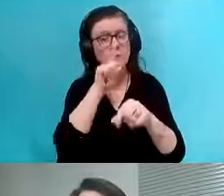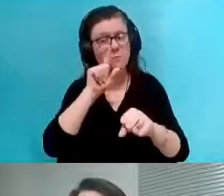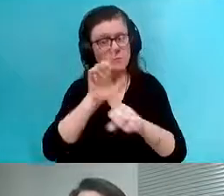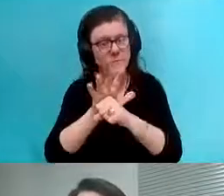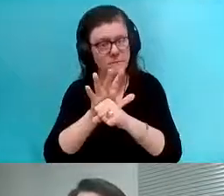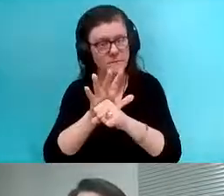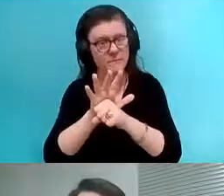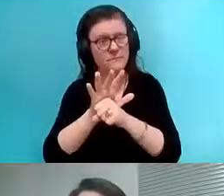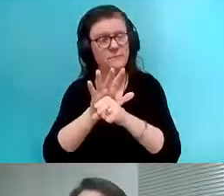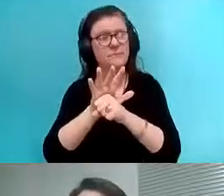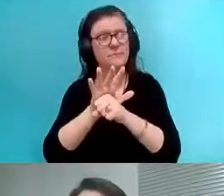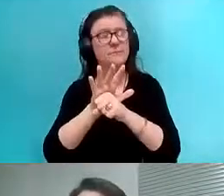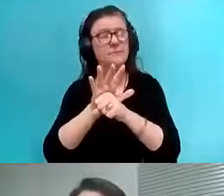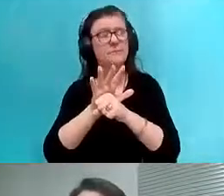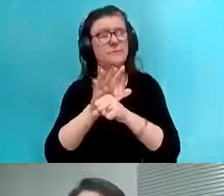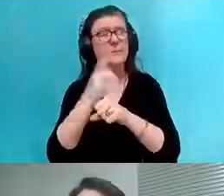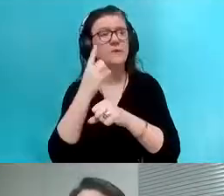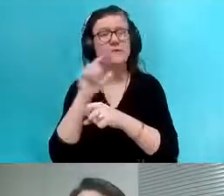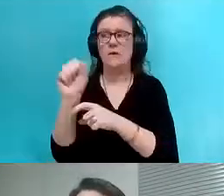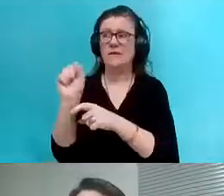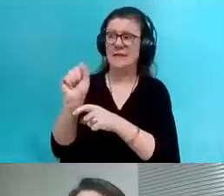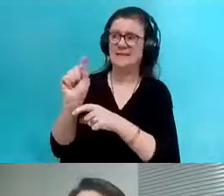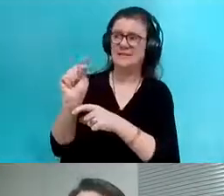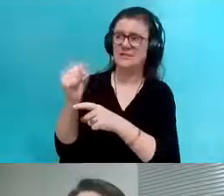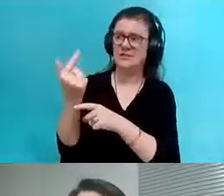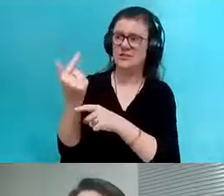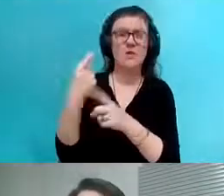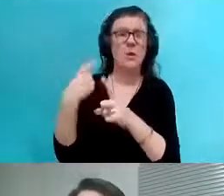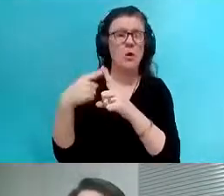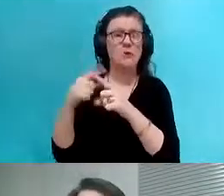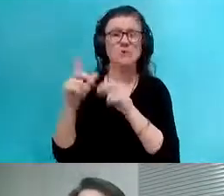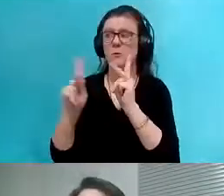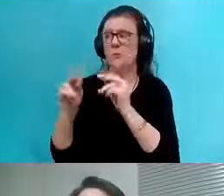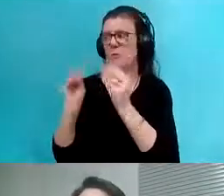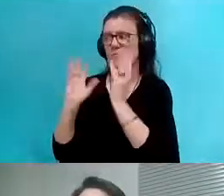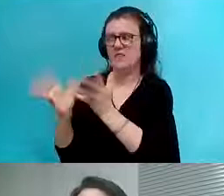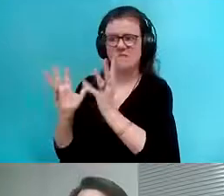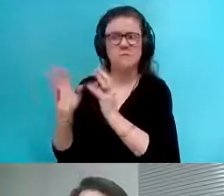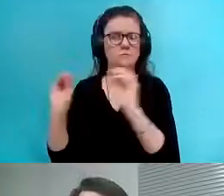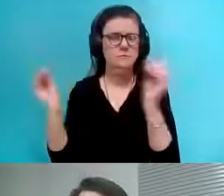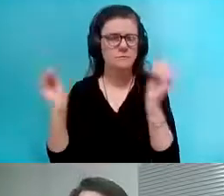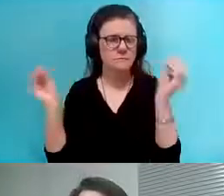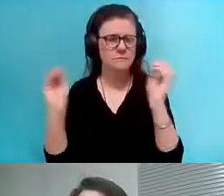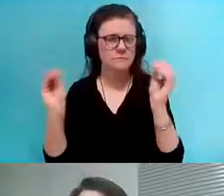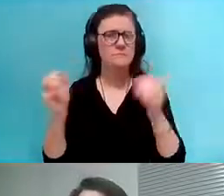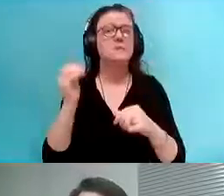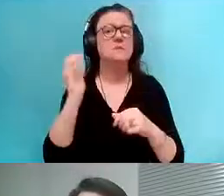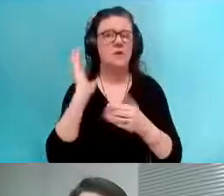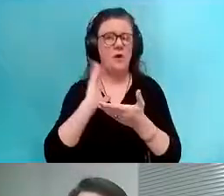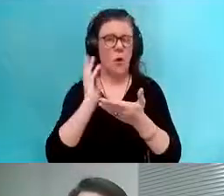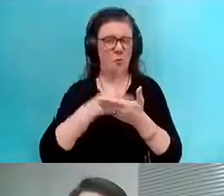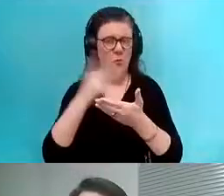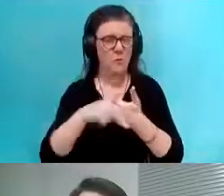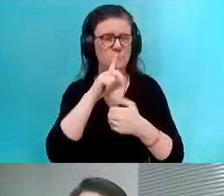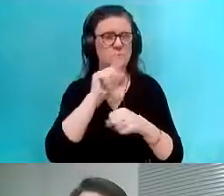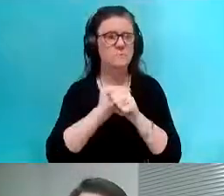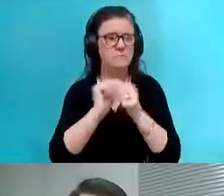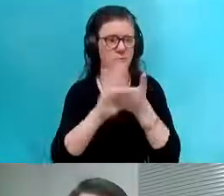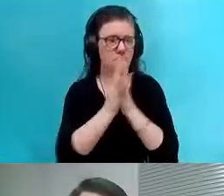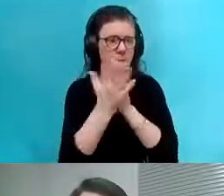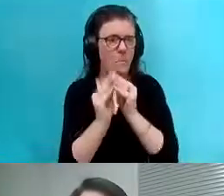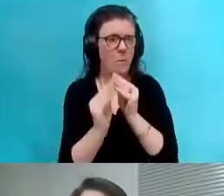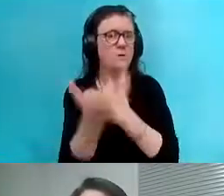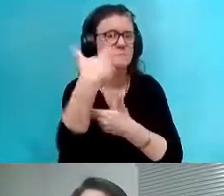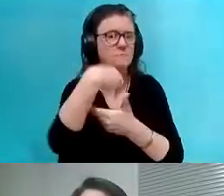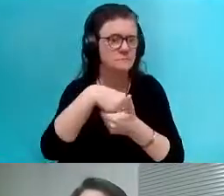to adhering to the SDGs and leaving no one behind agenda. So it will inform our programs to be more inclusive of people